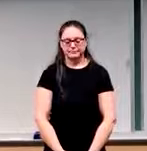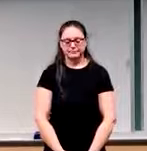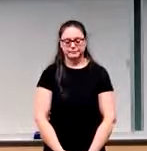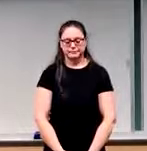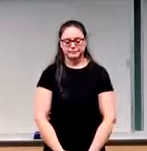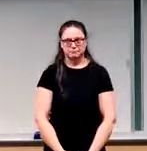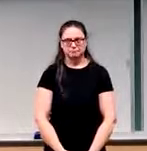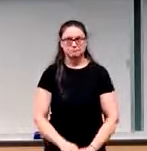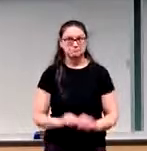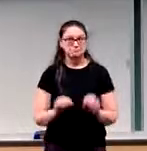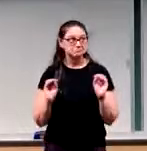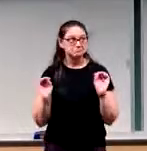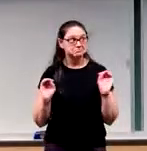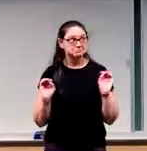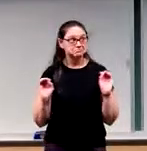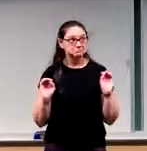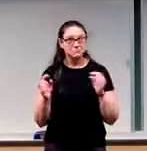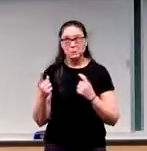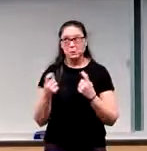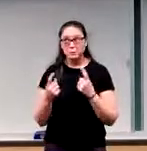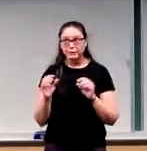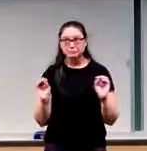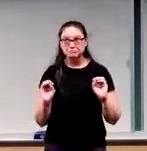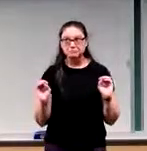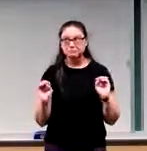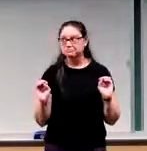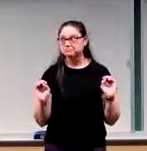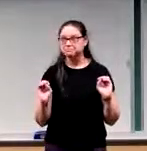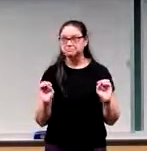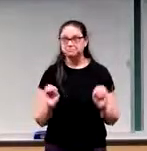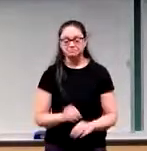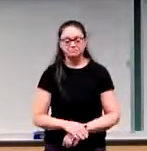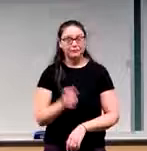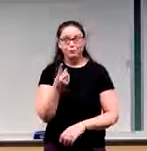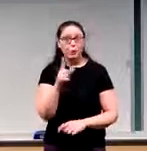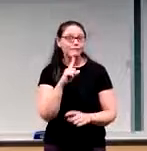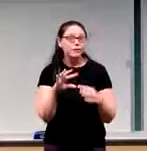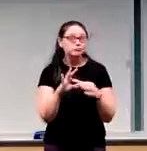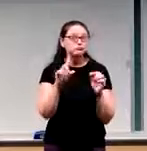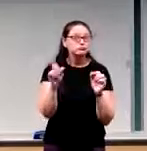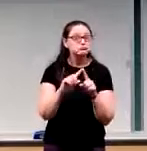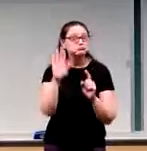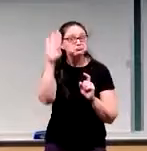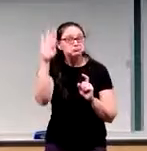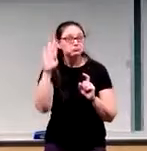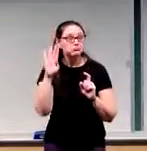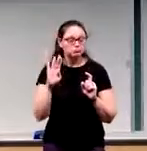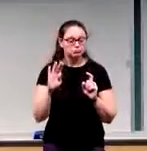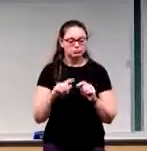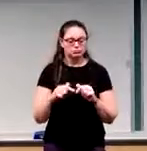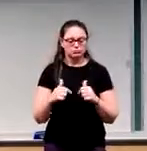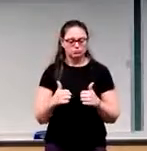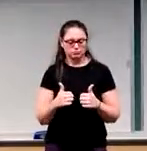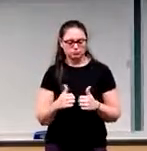I'm actually not seeing any questions. So if you do have anything, go ahead and speak up. I will start out with one